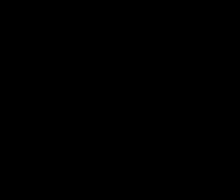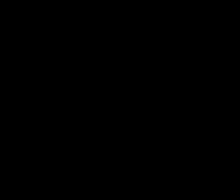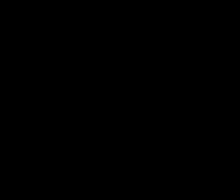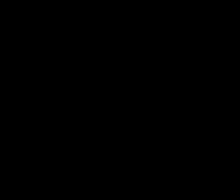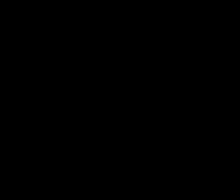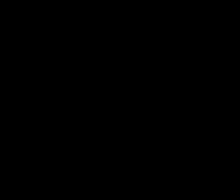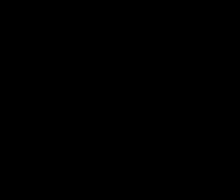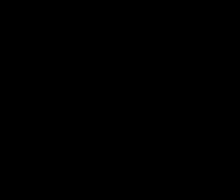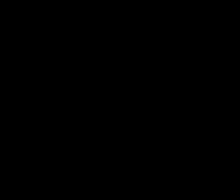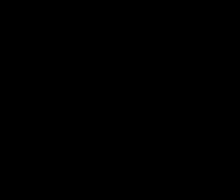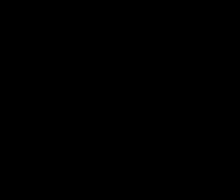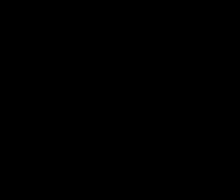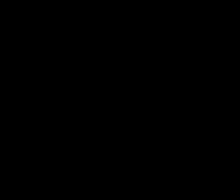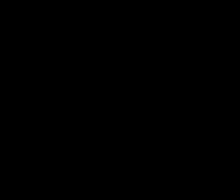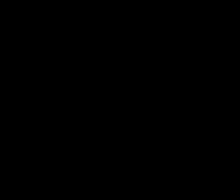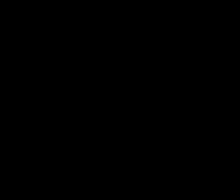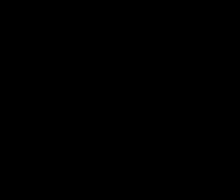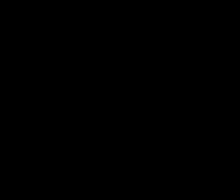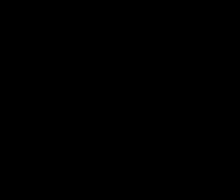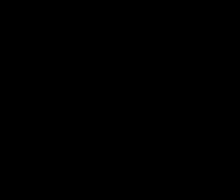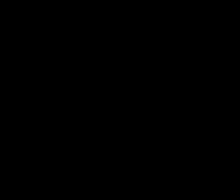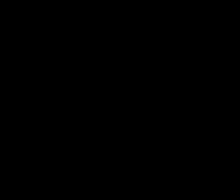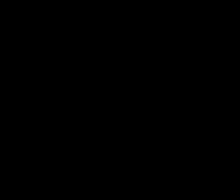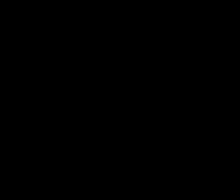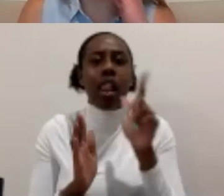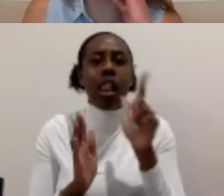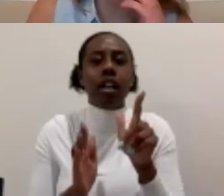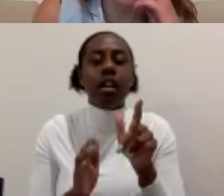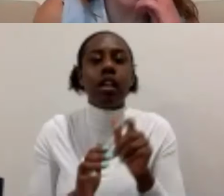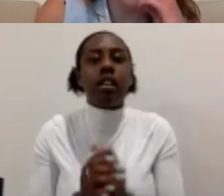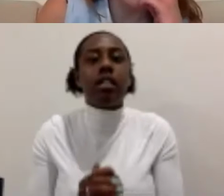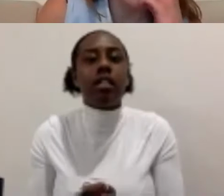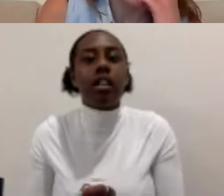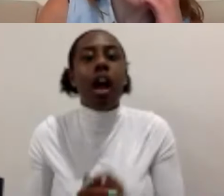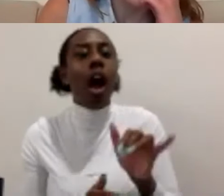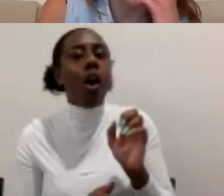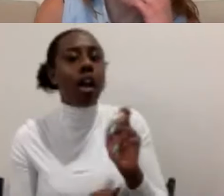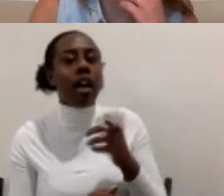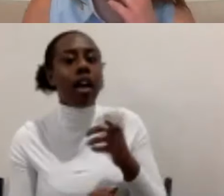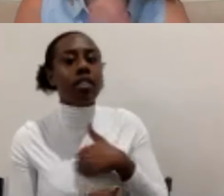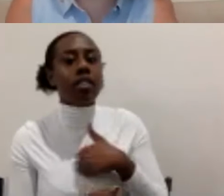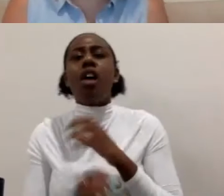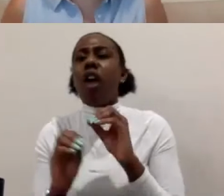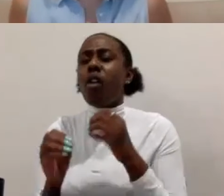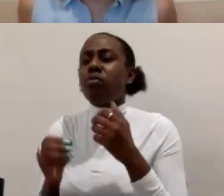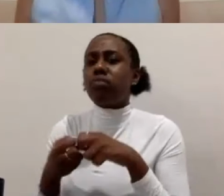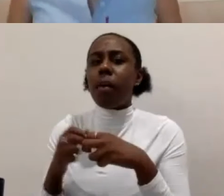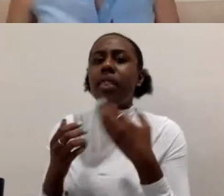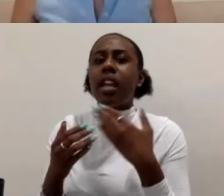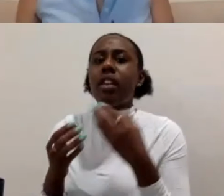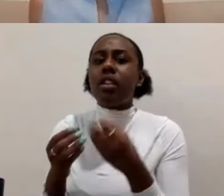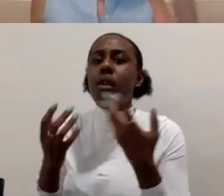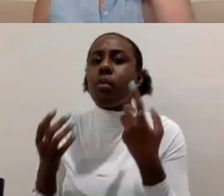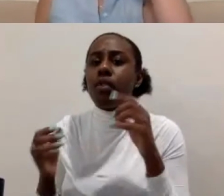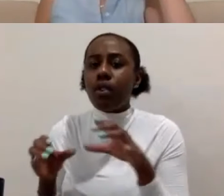We're going to play this one a little later, Dee. No worries. Thank you so much for cueing those. Just